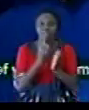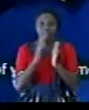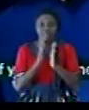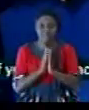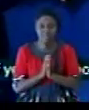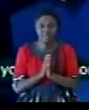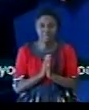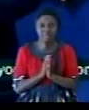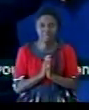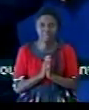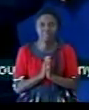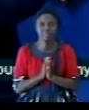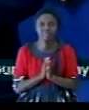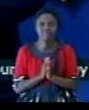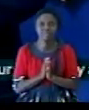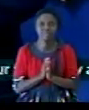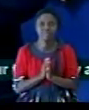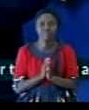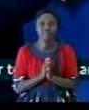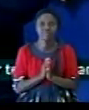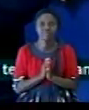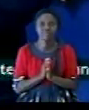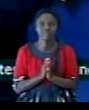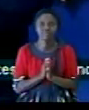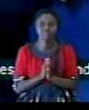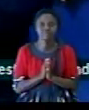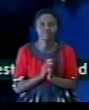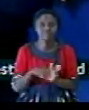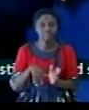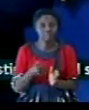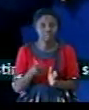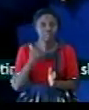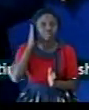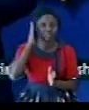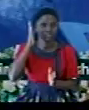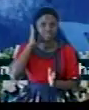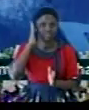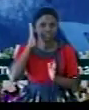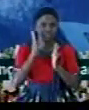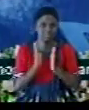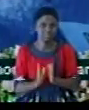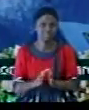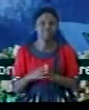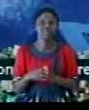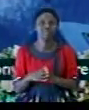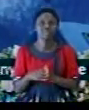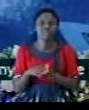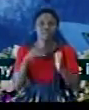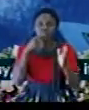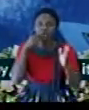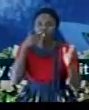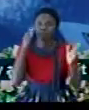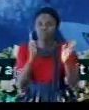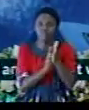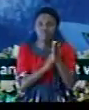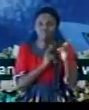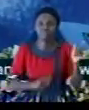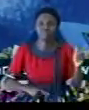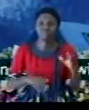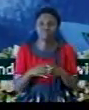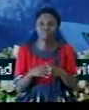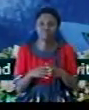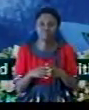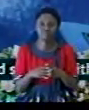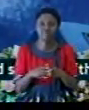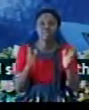Amen. Let's now listen to another testify. Praise the Lord. God's people, praise